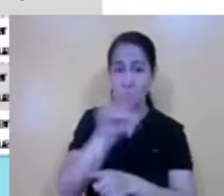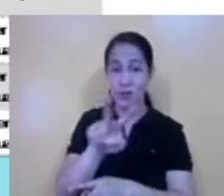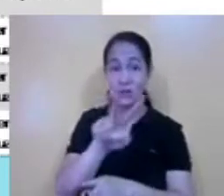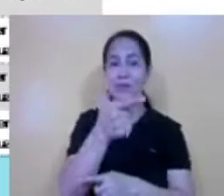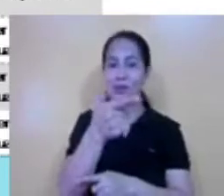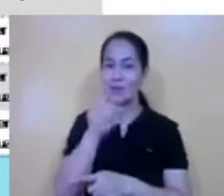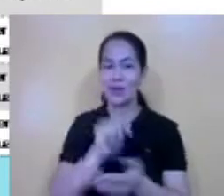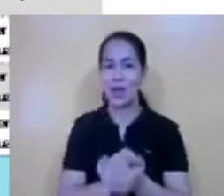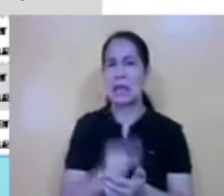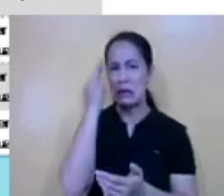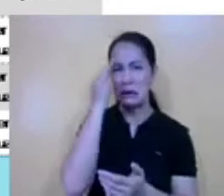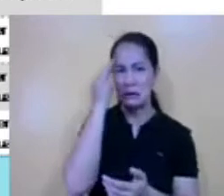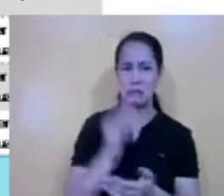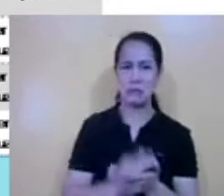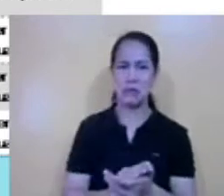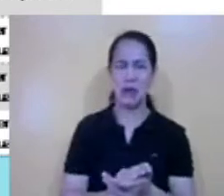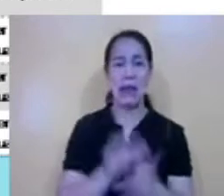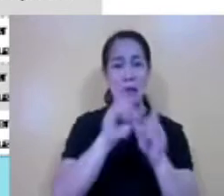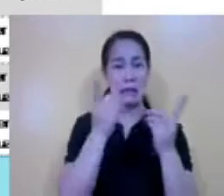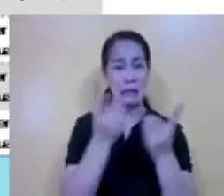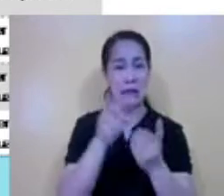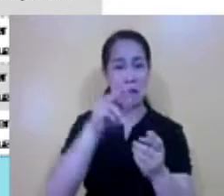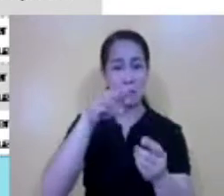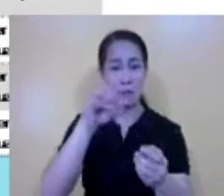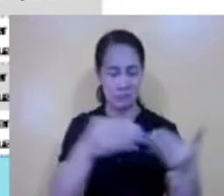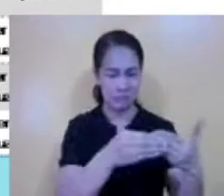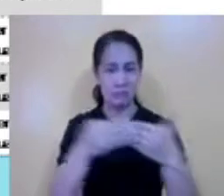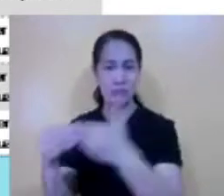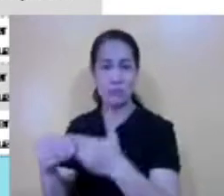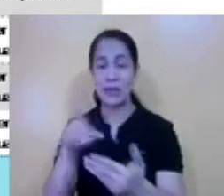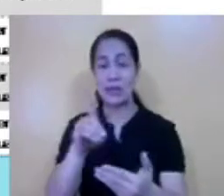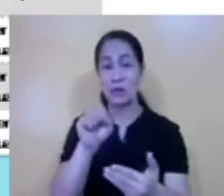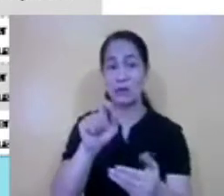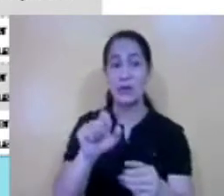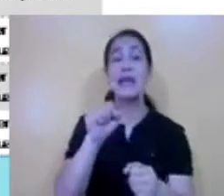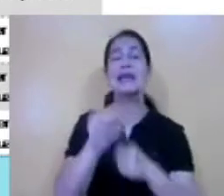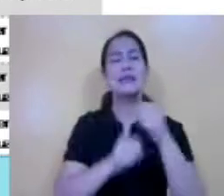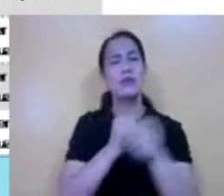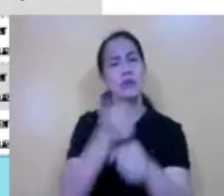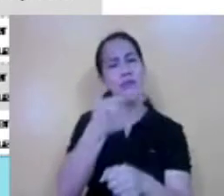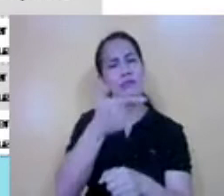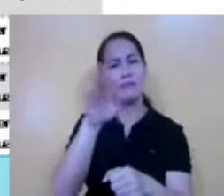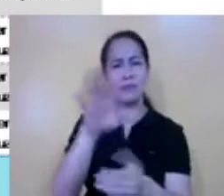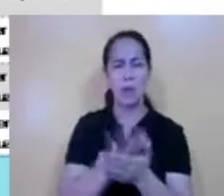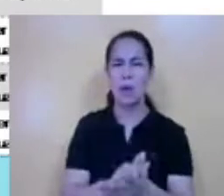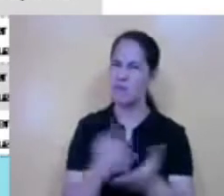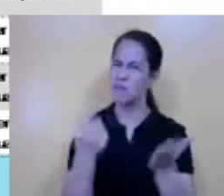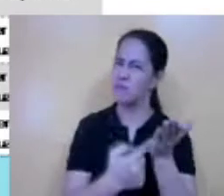being, in our DepEd RPMS guidelines or DO2 Series 2015, when we talk about